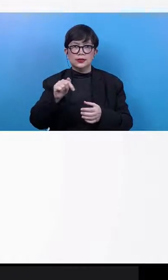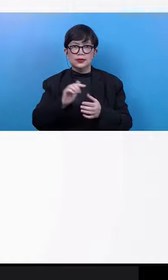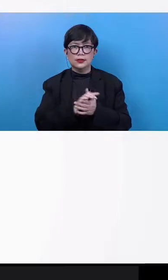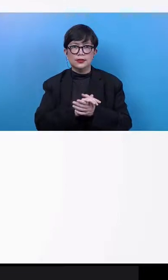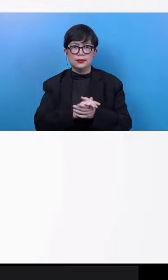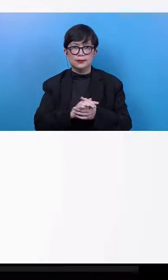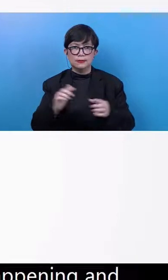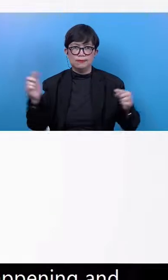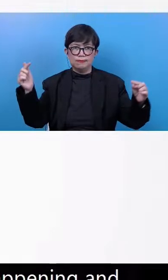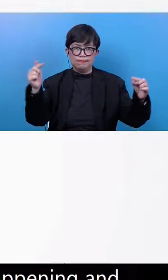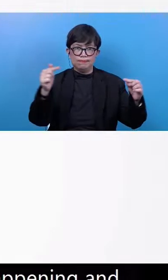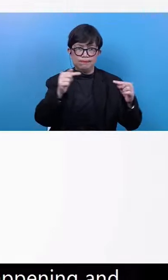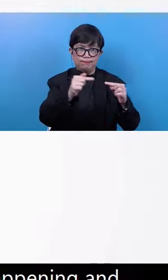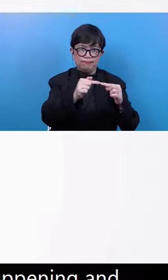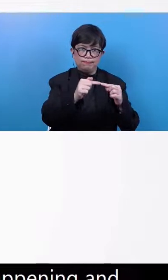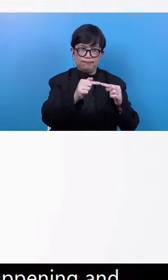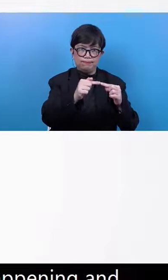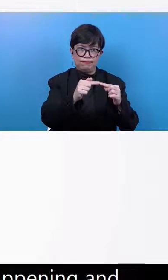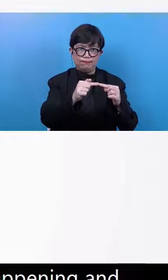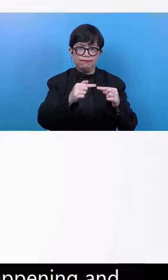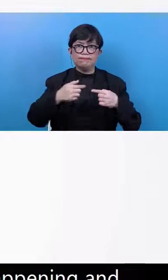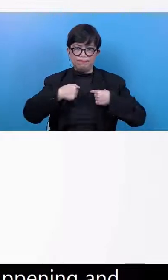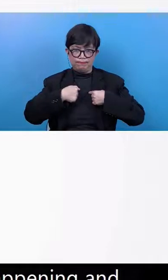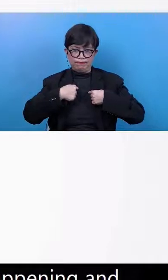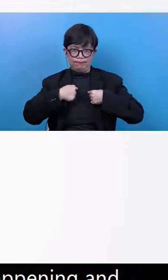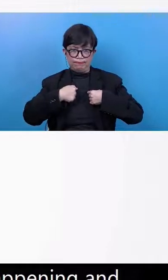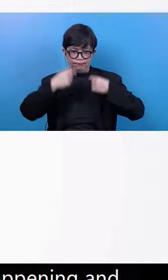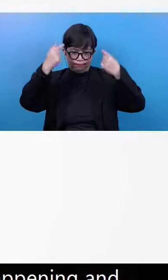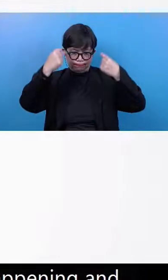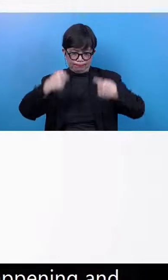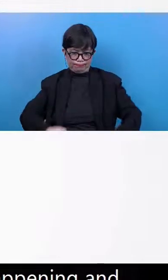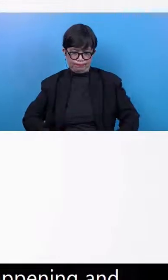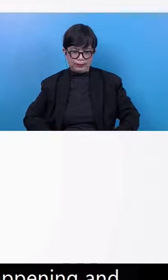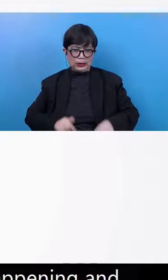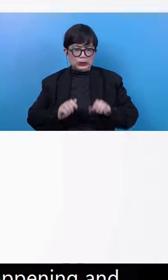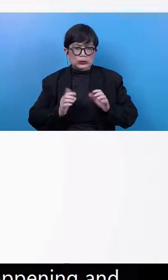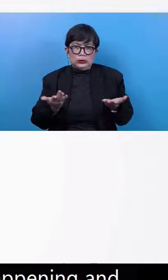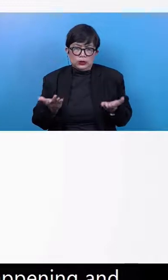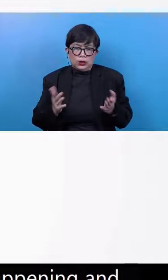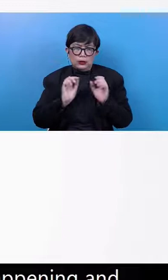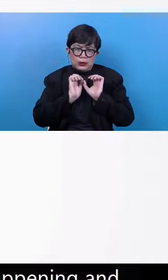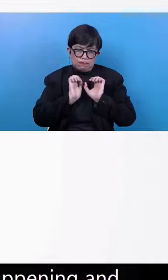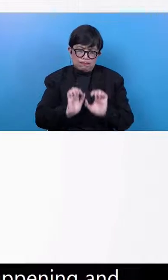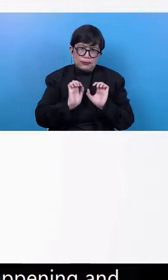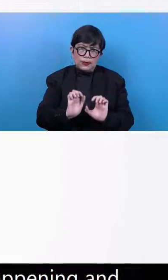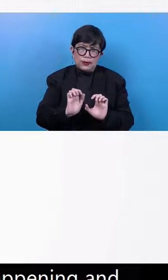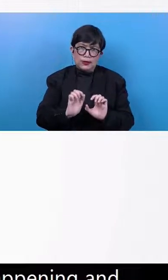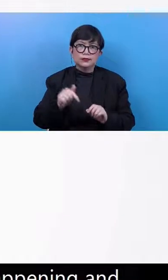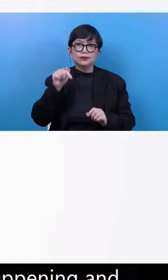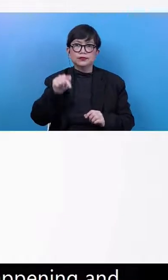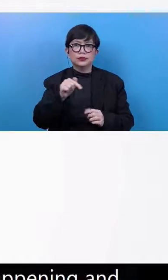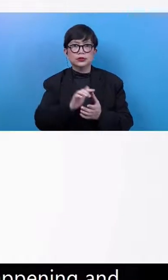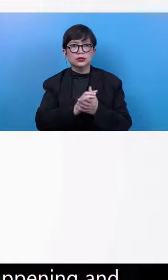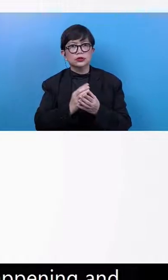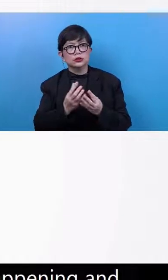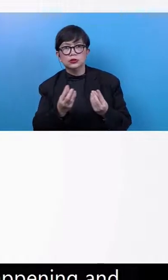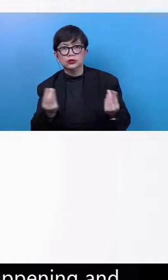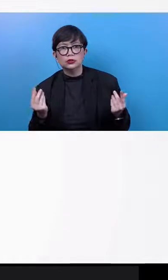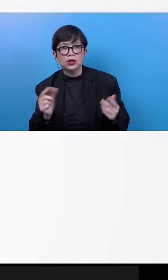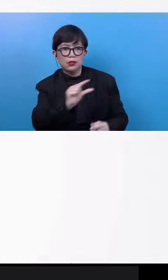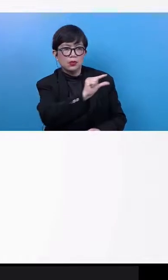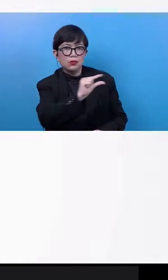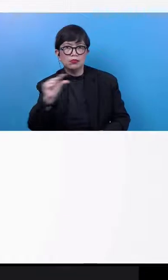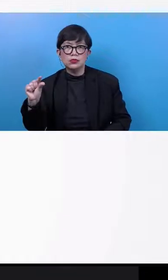was the subject of a special report that we launched a few weeks ago. And I would like